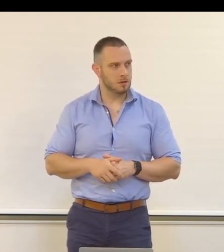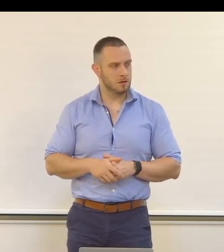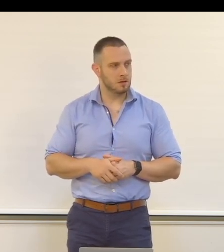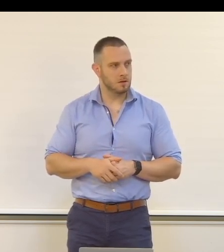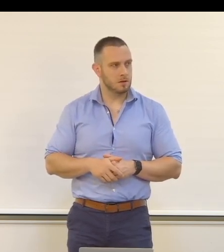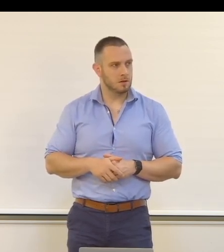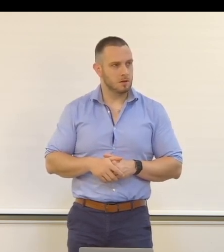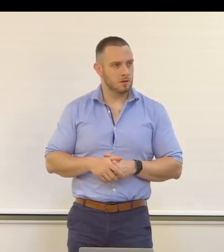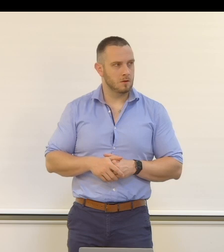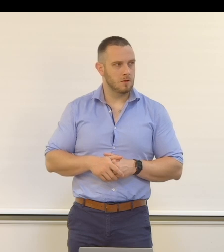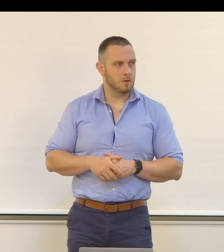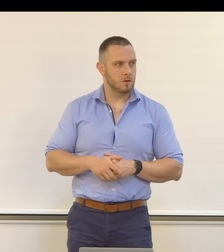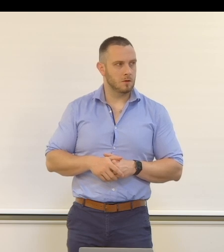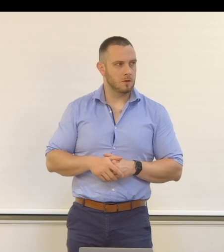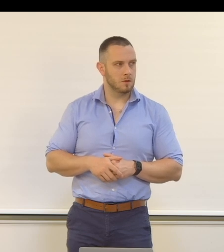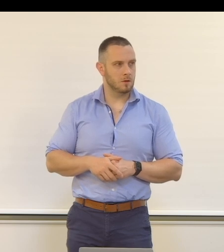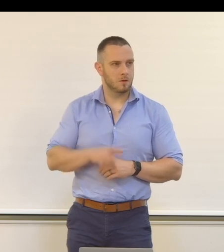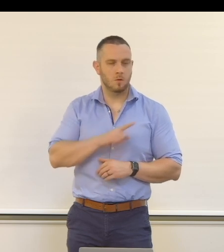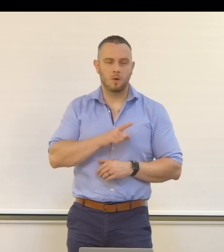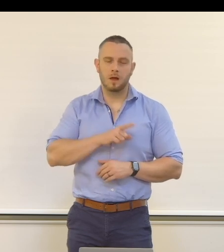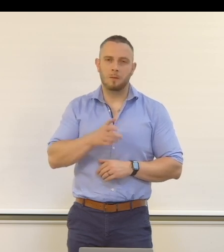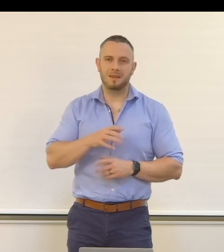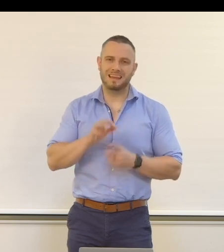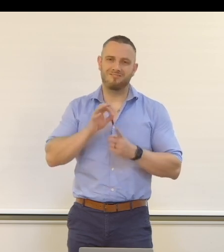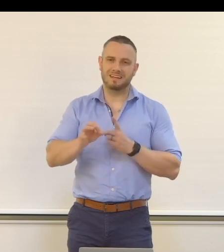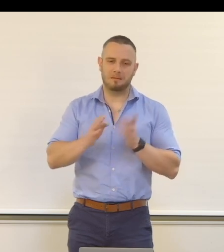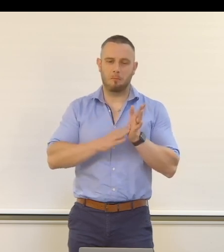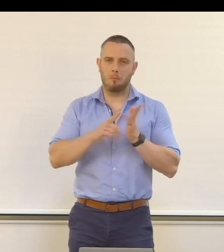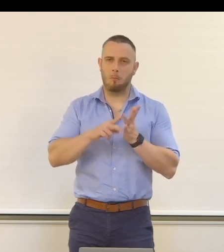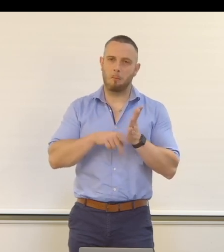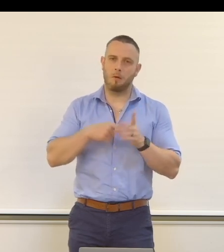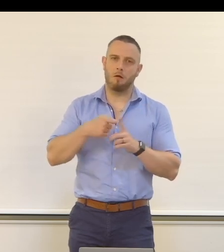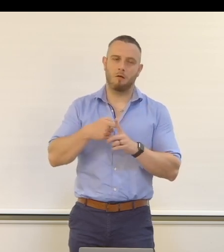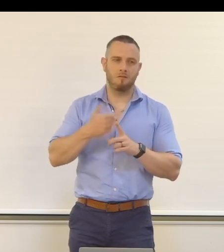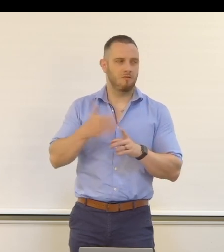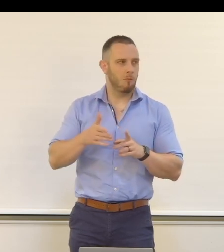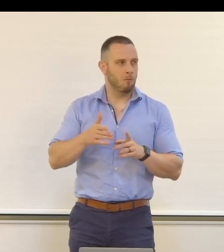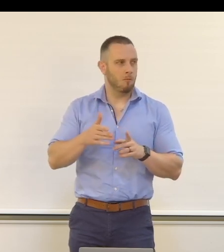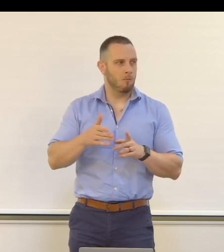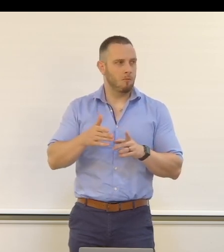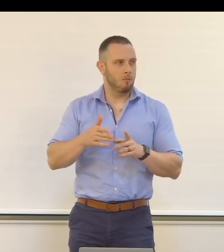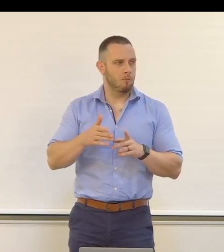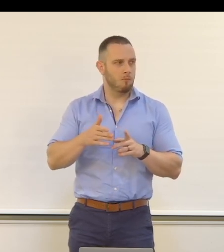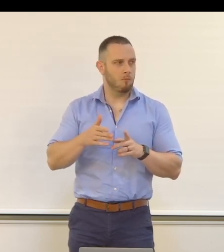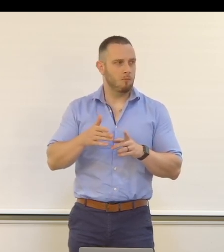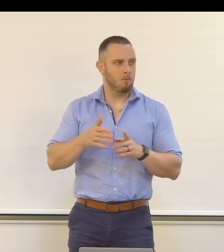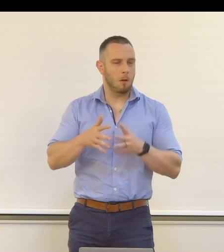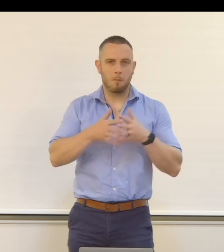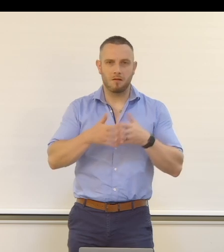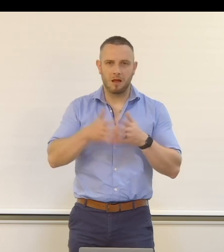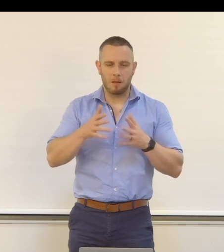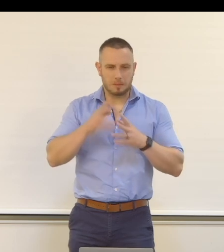invited monks from Dalai Lama in US, and they did MRI scans on the brain, mm-hmm. and they saw a lot of